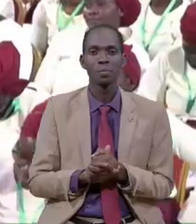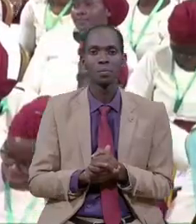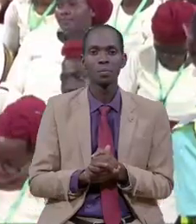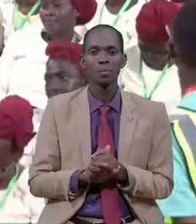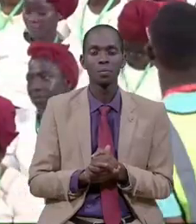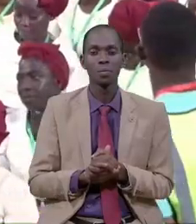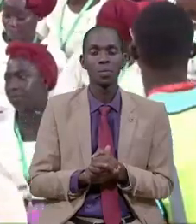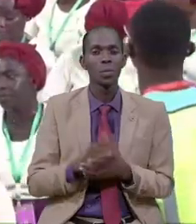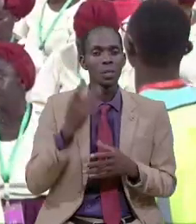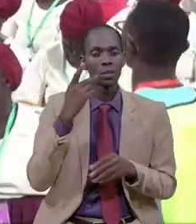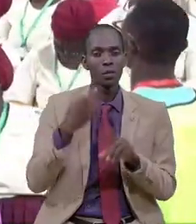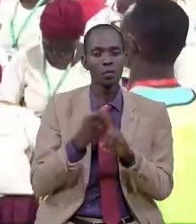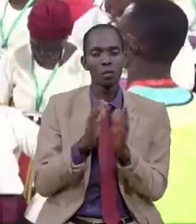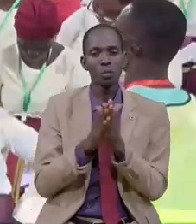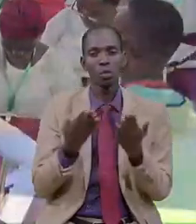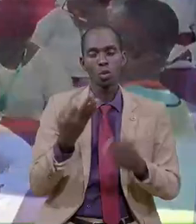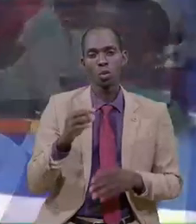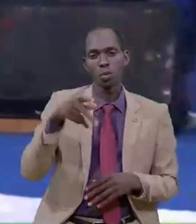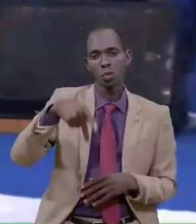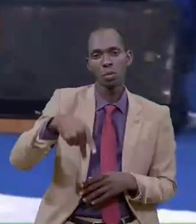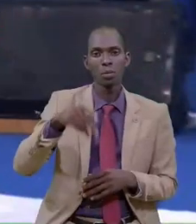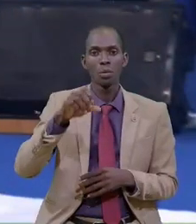Look at Psalm 103, verse 1.